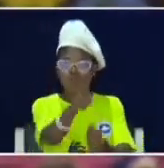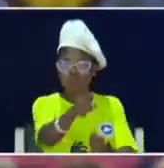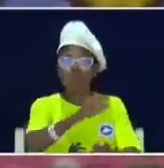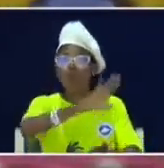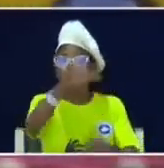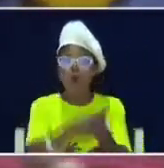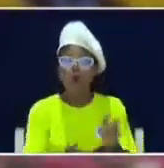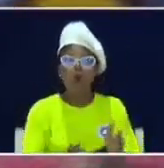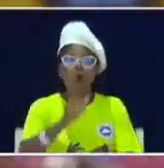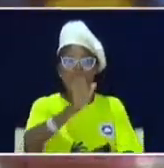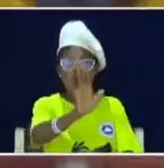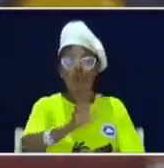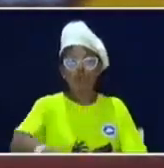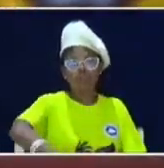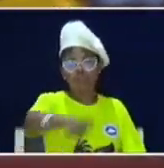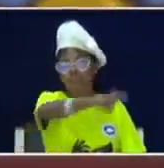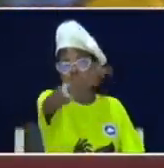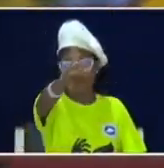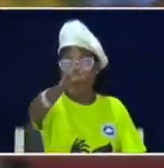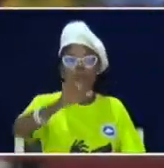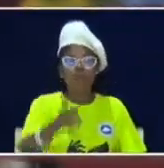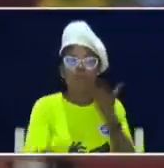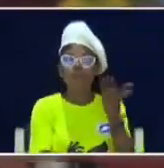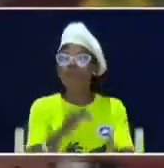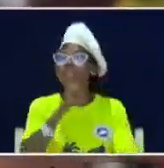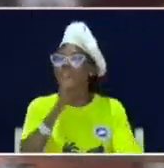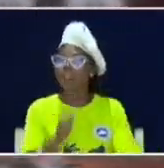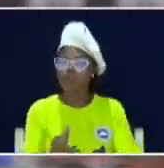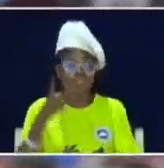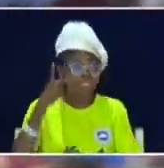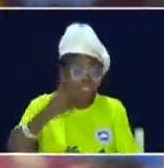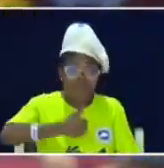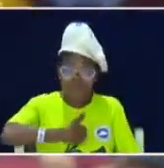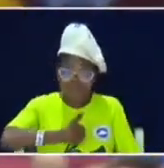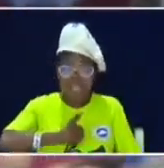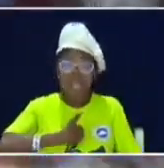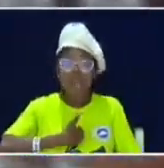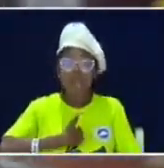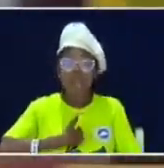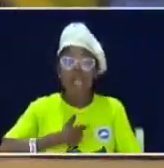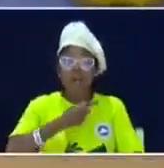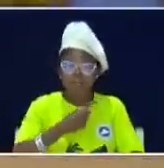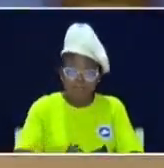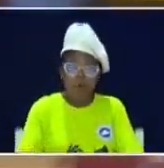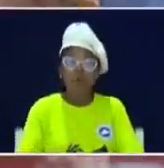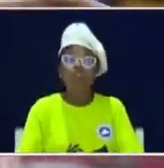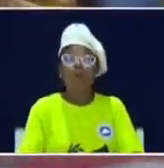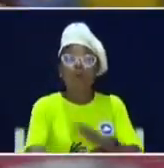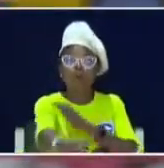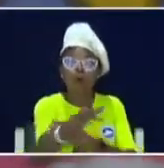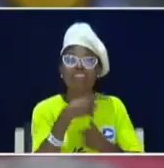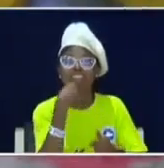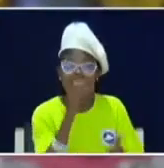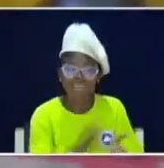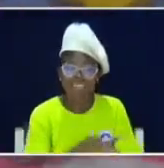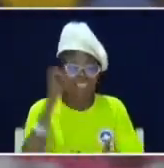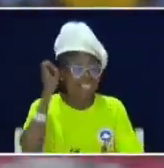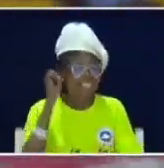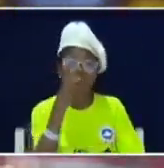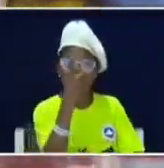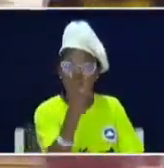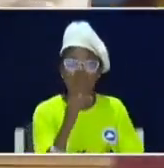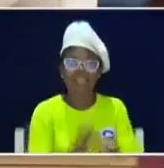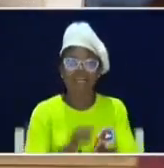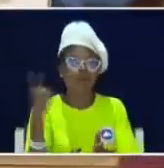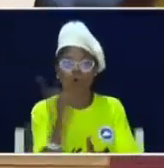You may not see me, but I am the one actually carrying you. You may not see my face, but I am the one actually moving